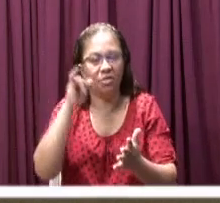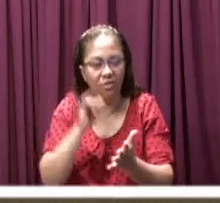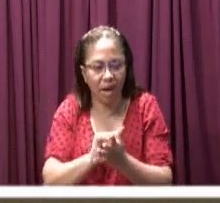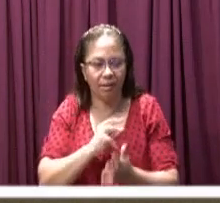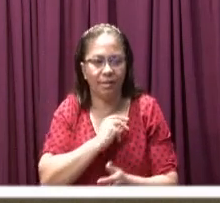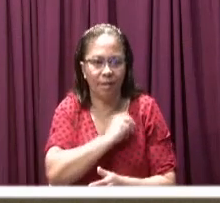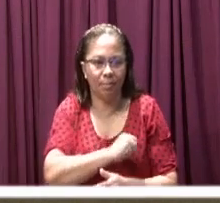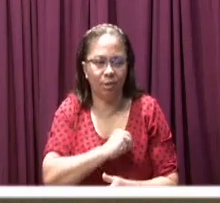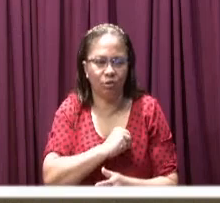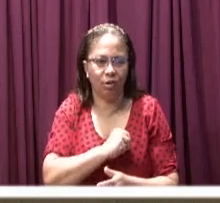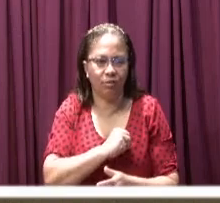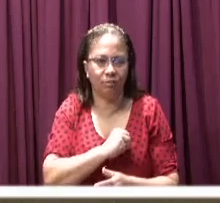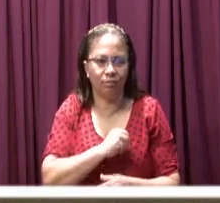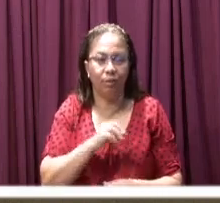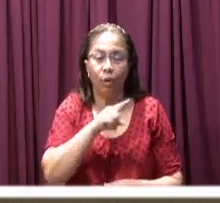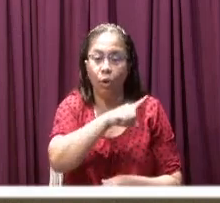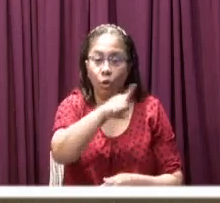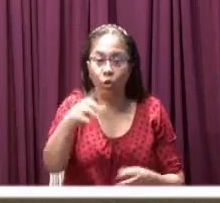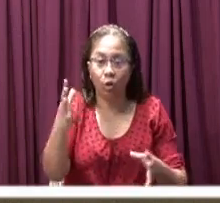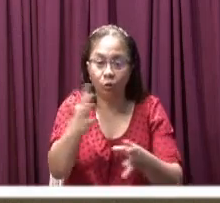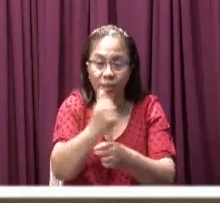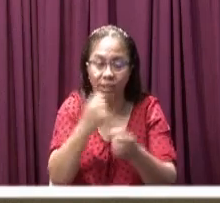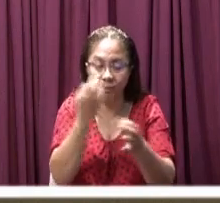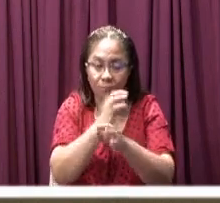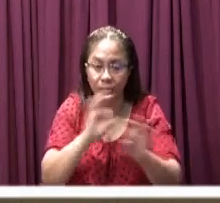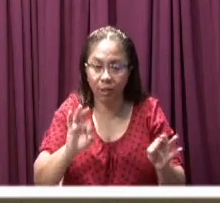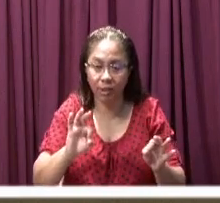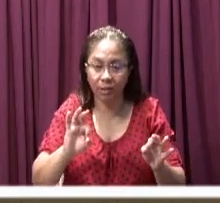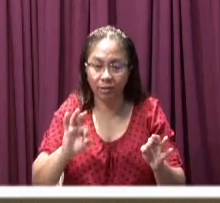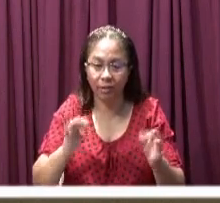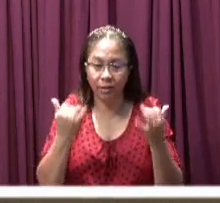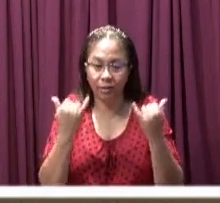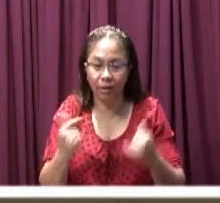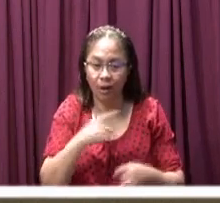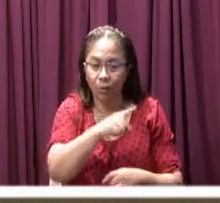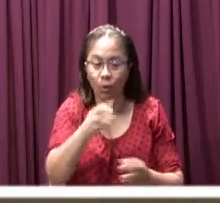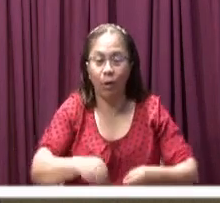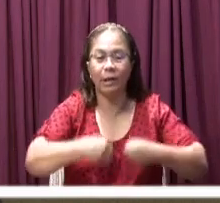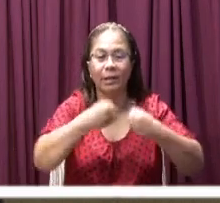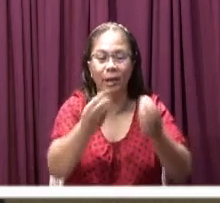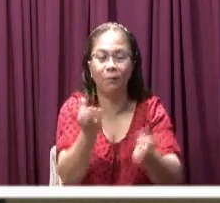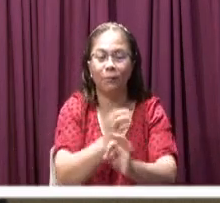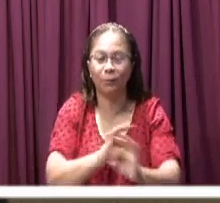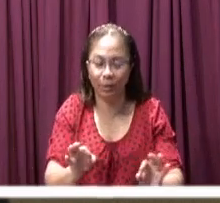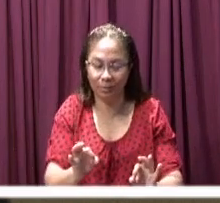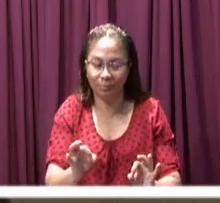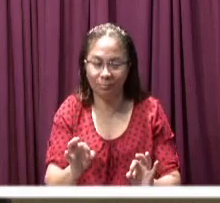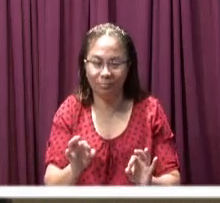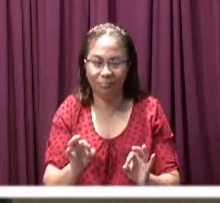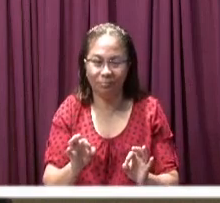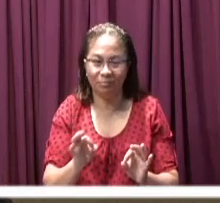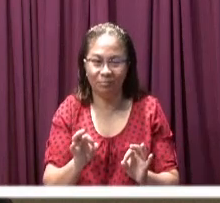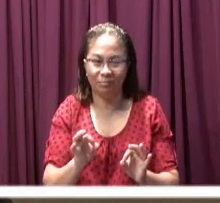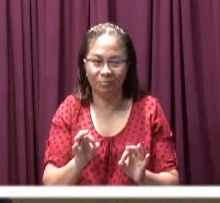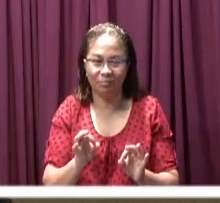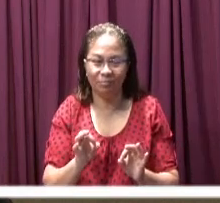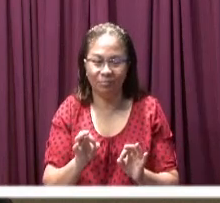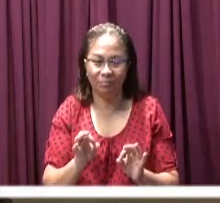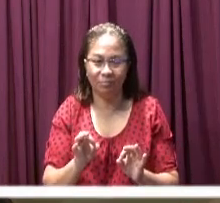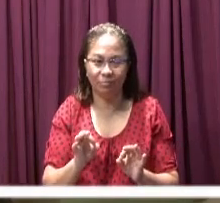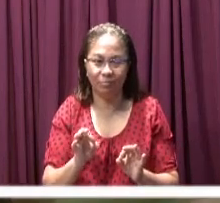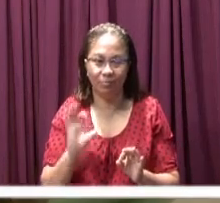You receive without charge, give without charge. And this is the final piece that we learn from the text. That this